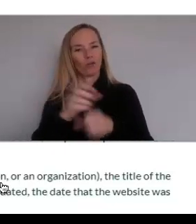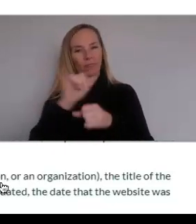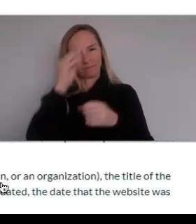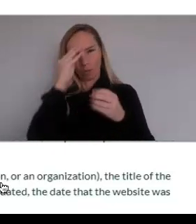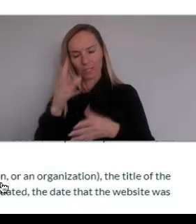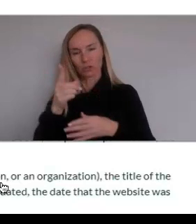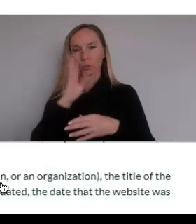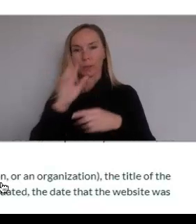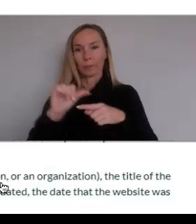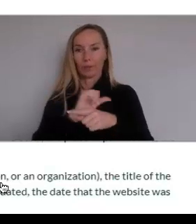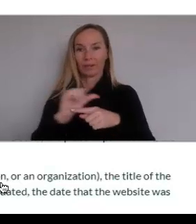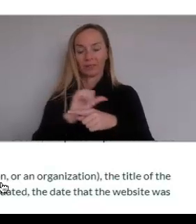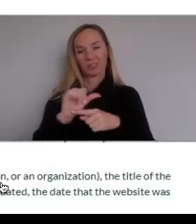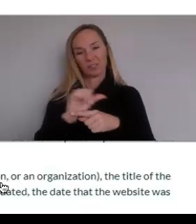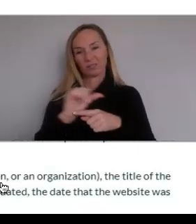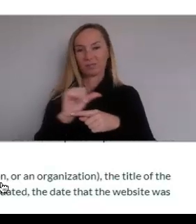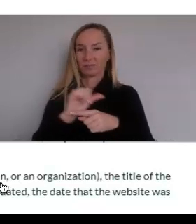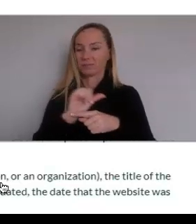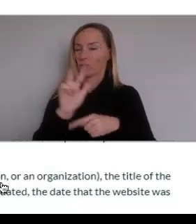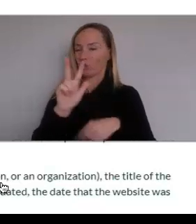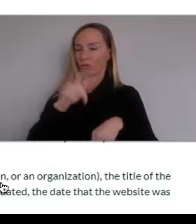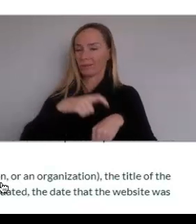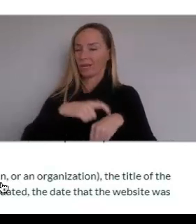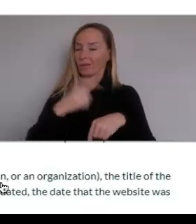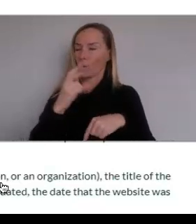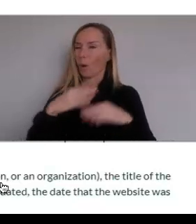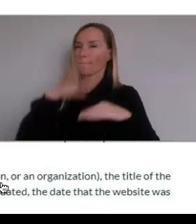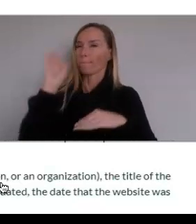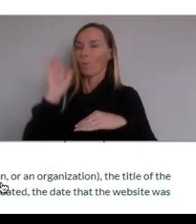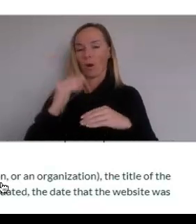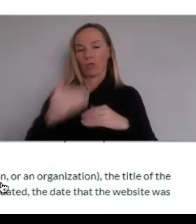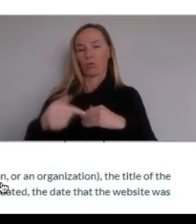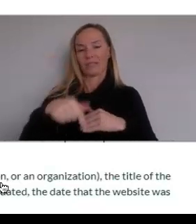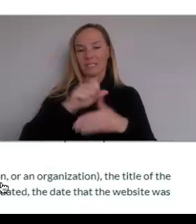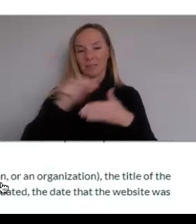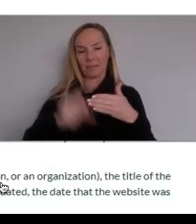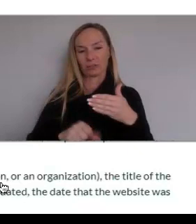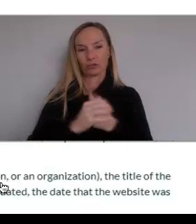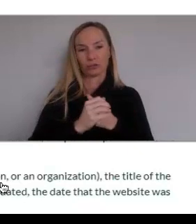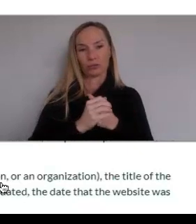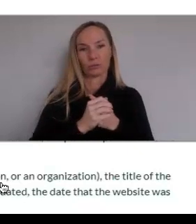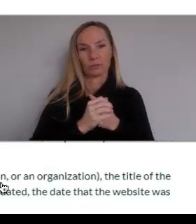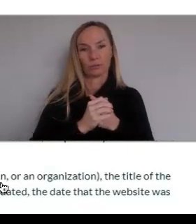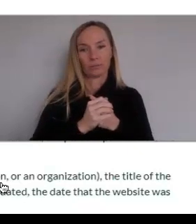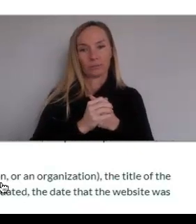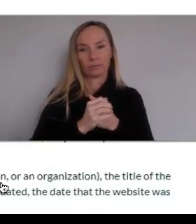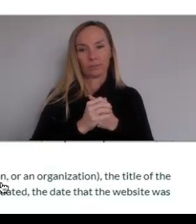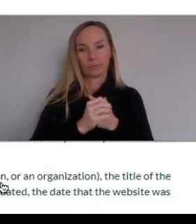practice this at least 3 times throughout the semester, probably more, in each of your essays. And